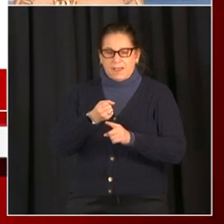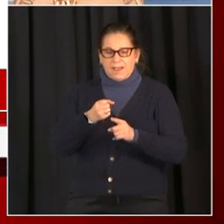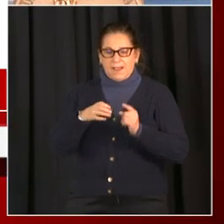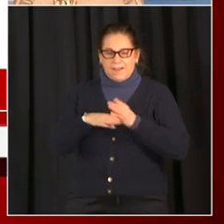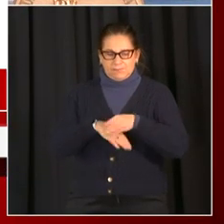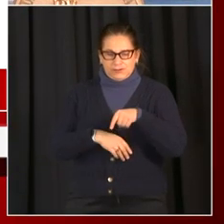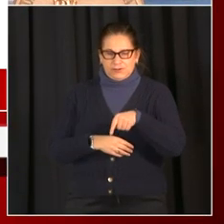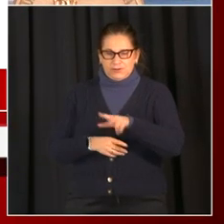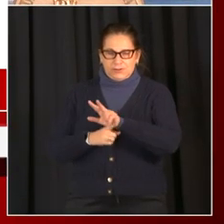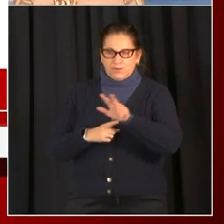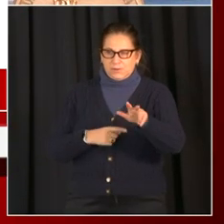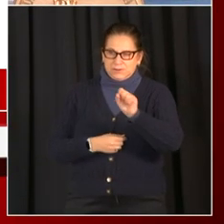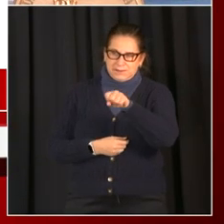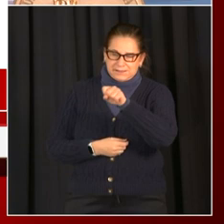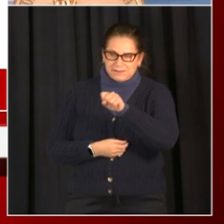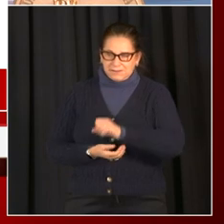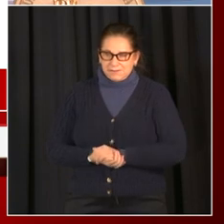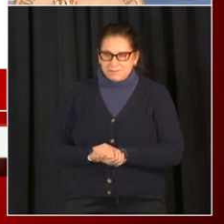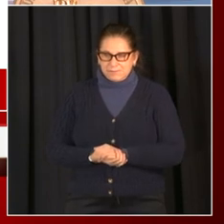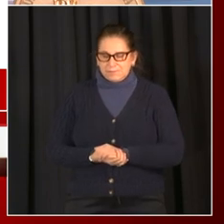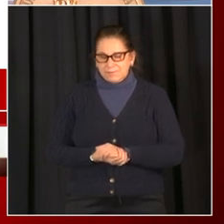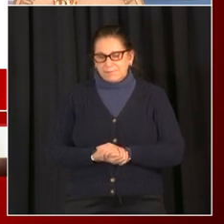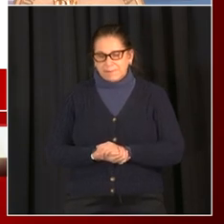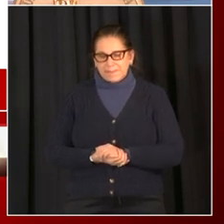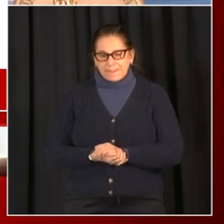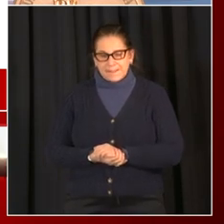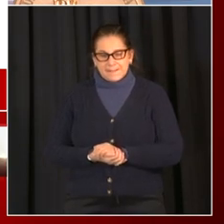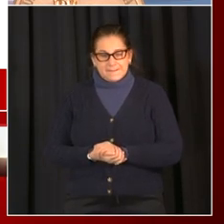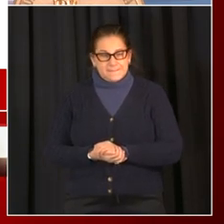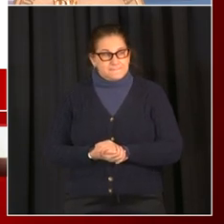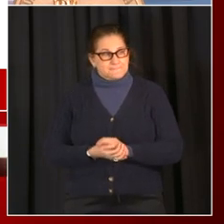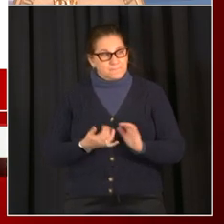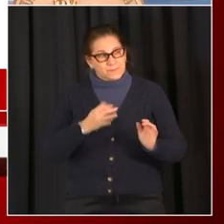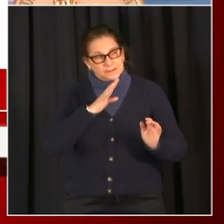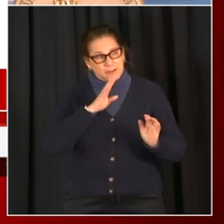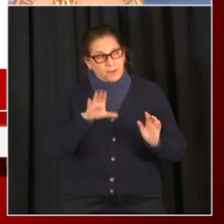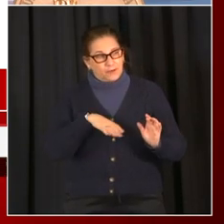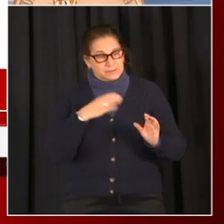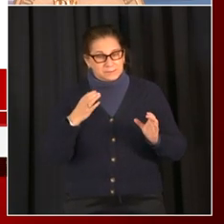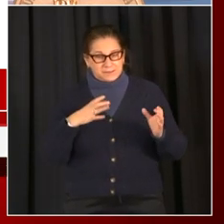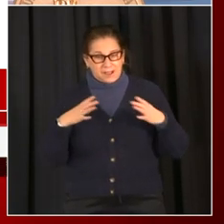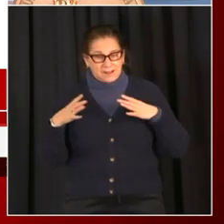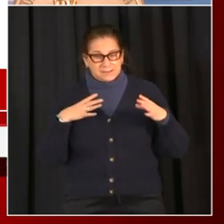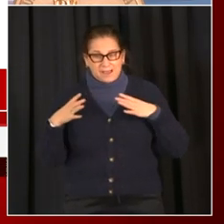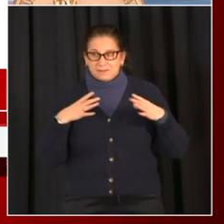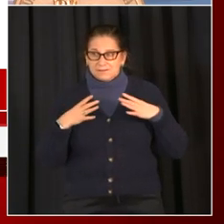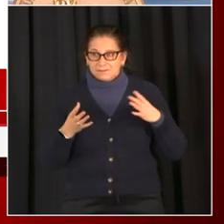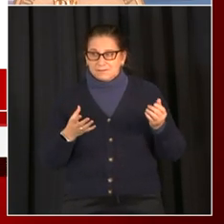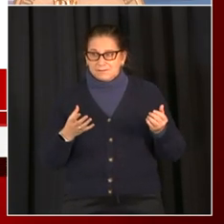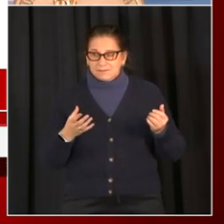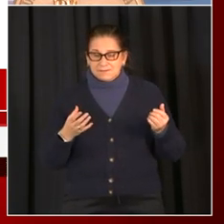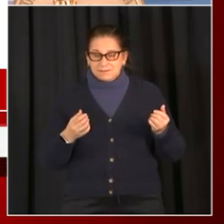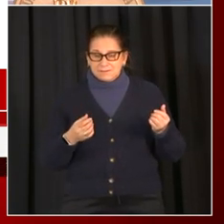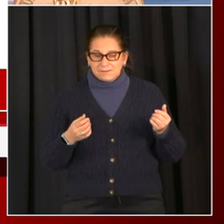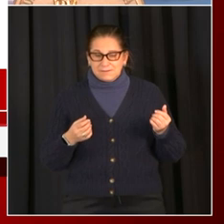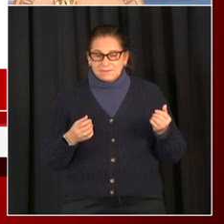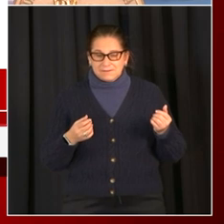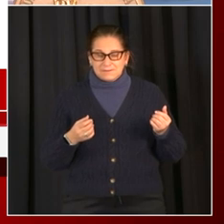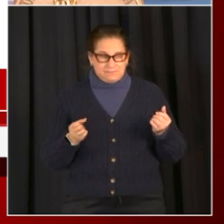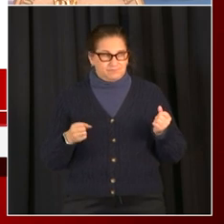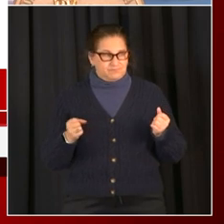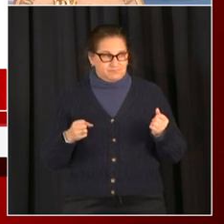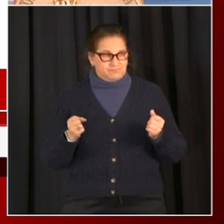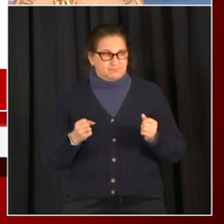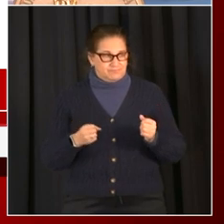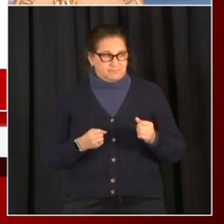begins. Tied to the Christmas, the holiday period, that's what you're waiting to see? As I said, yes. Okay, got it.